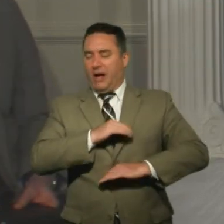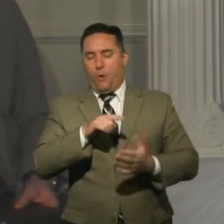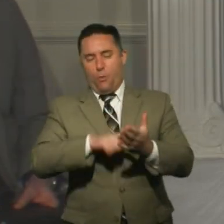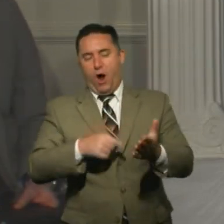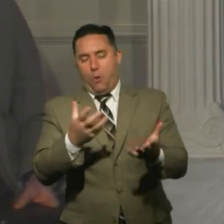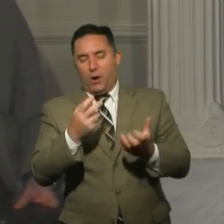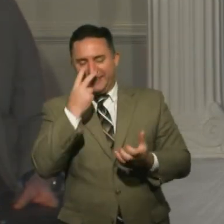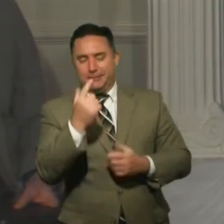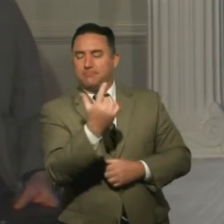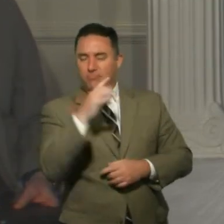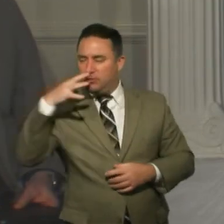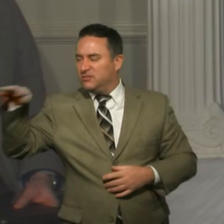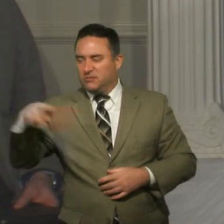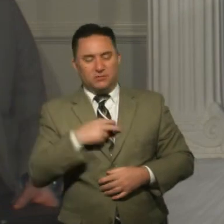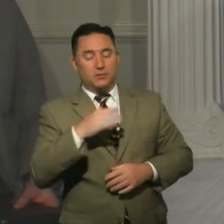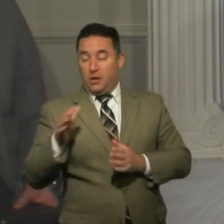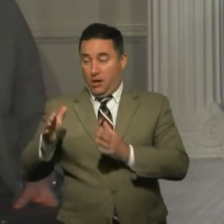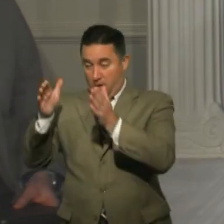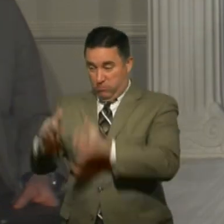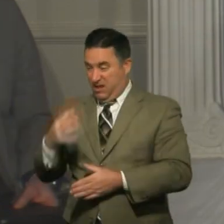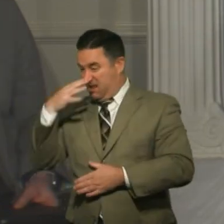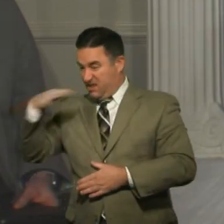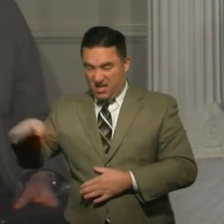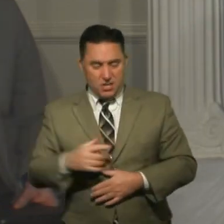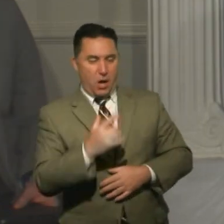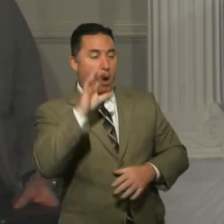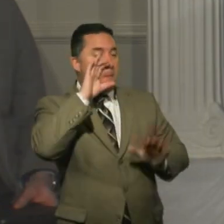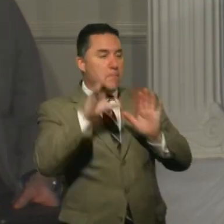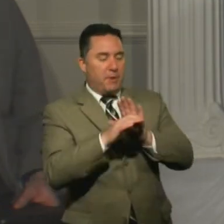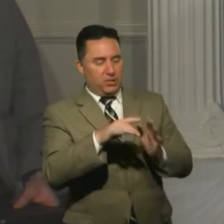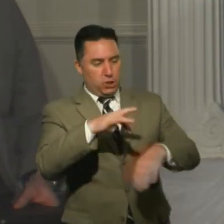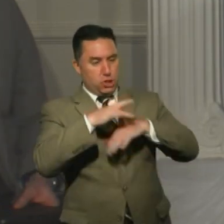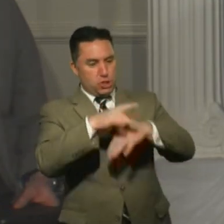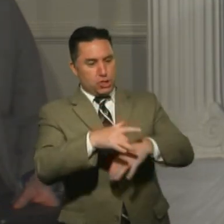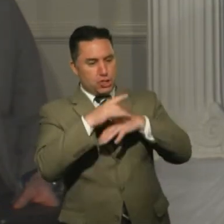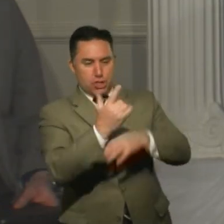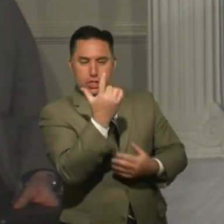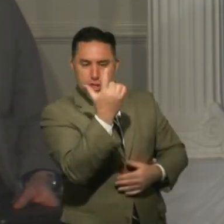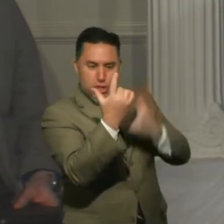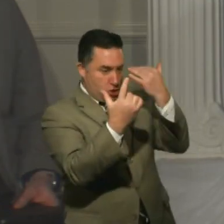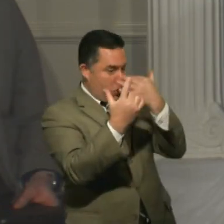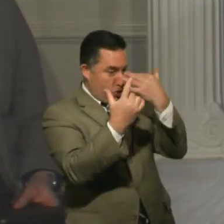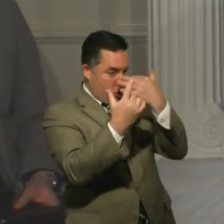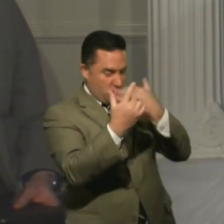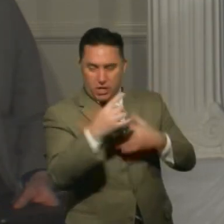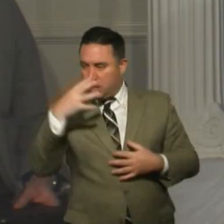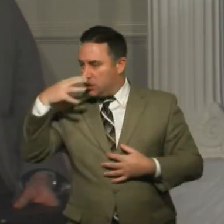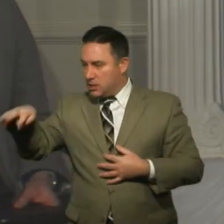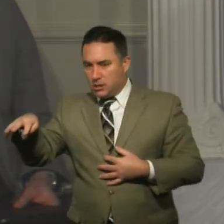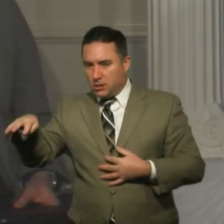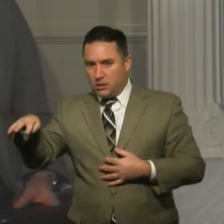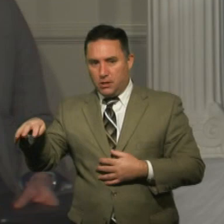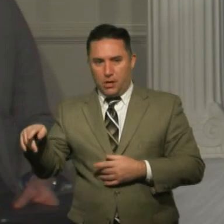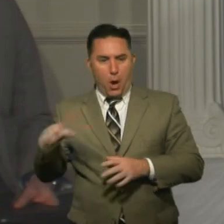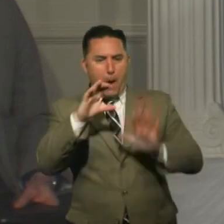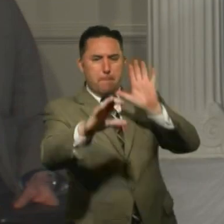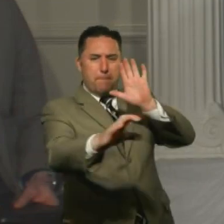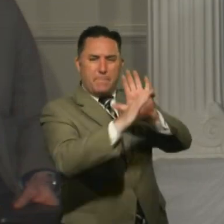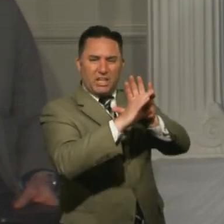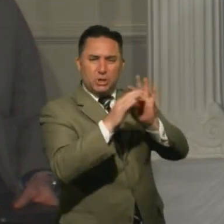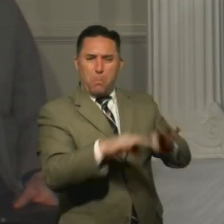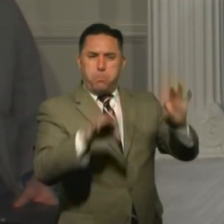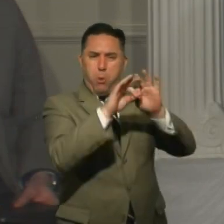see. And what if I became so preoccupied with her picture that I lost sight of her? And I really made her picture